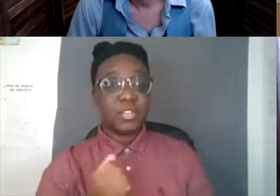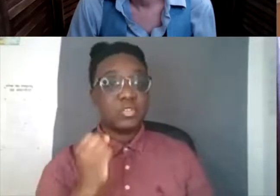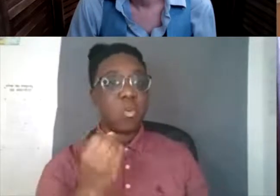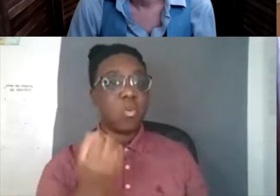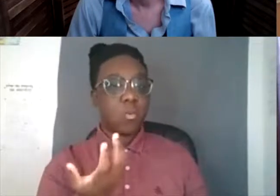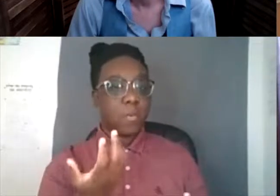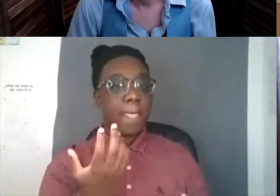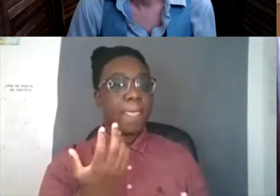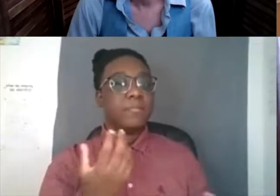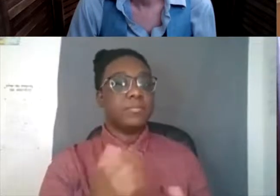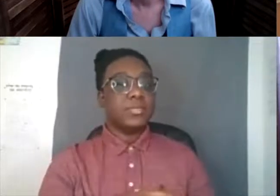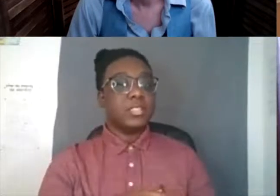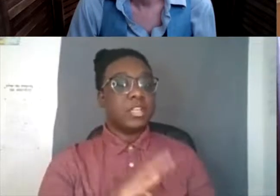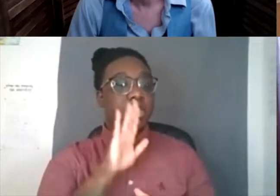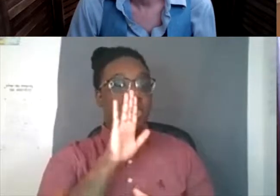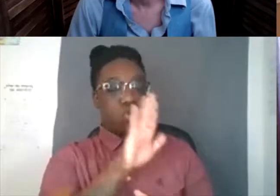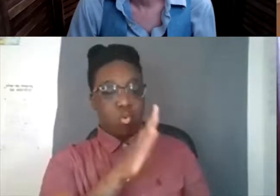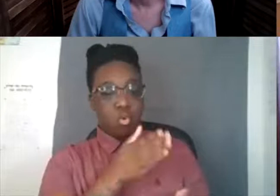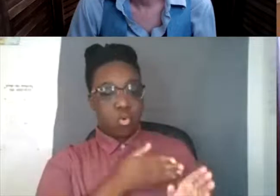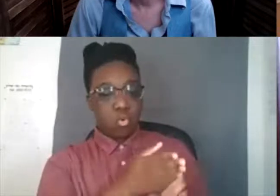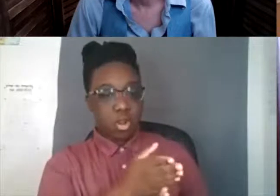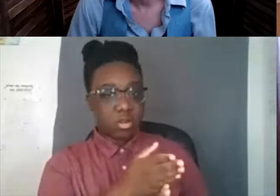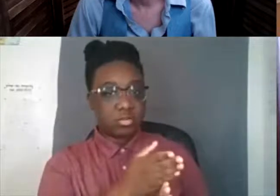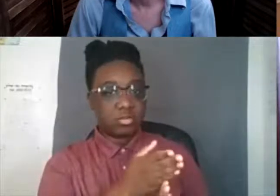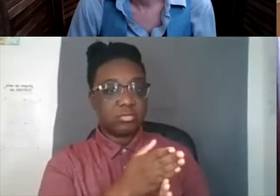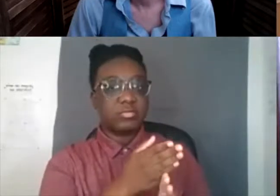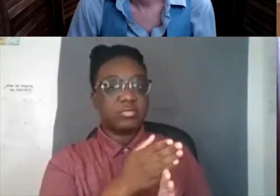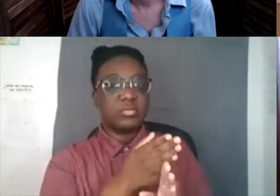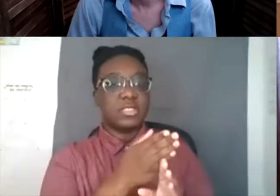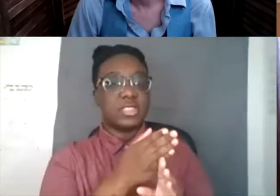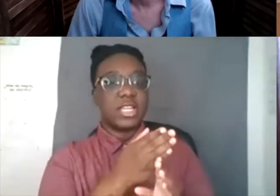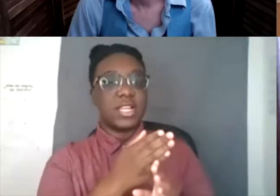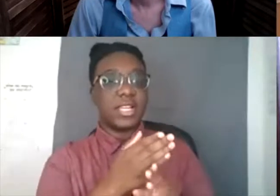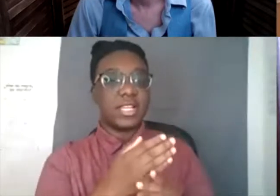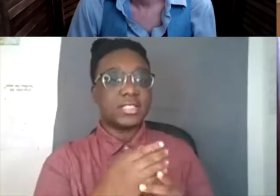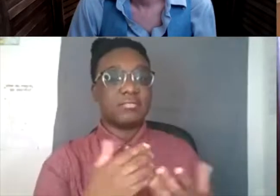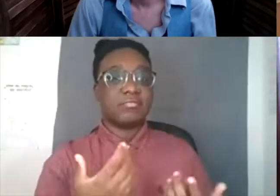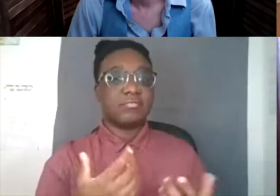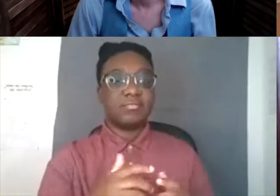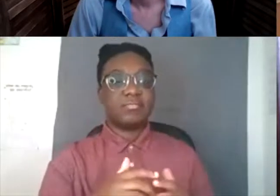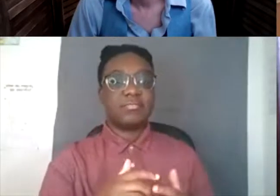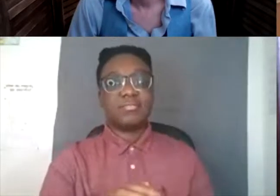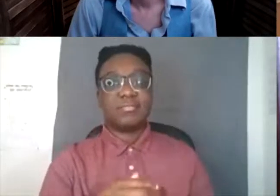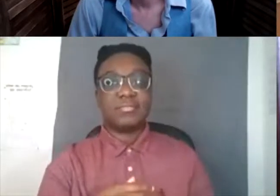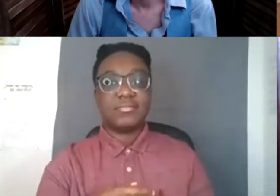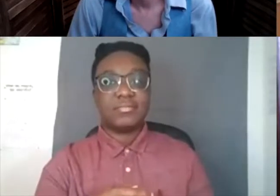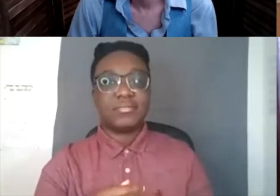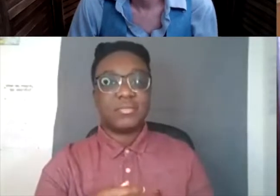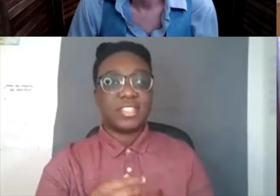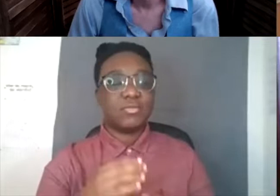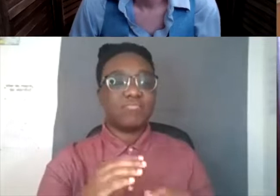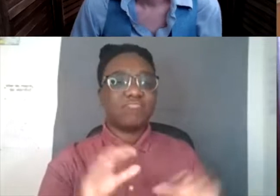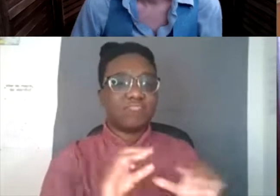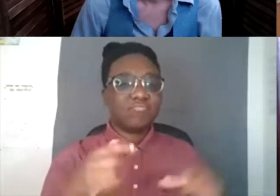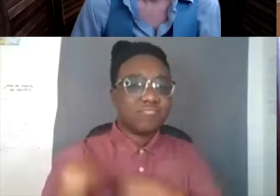your career is so far stretching. You've done everything. And I was just wondering if there's something that you're particularly proud of that you